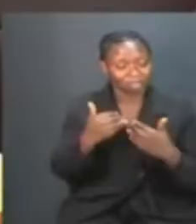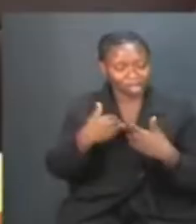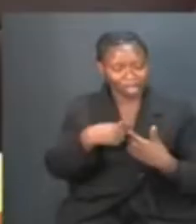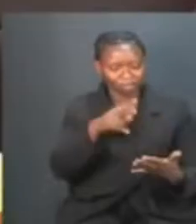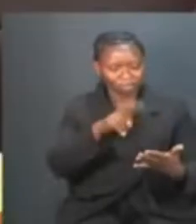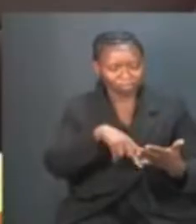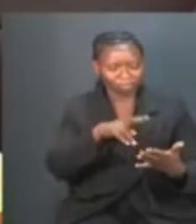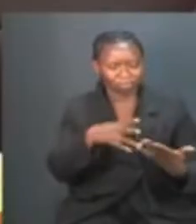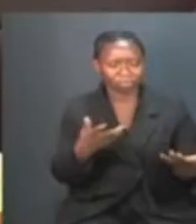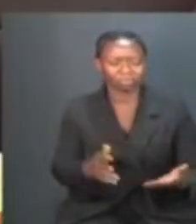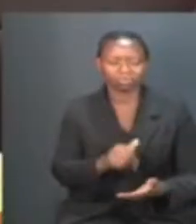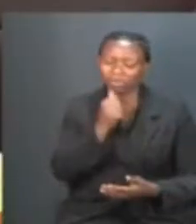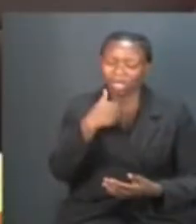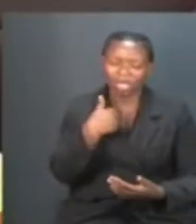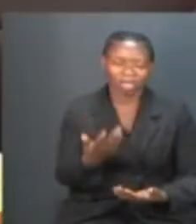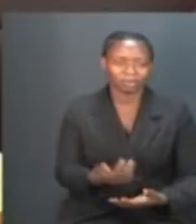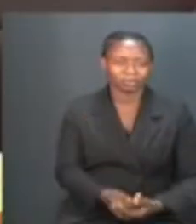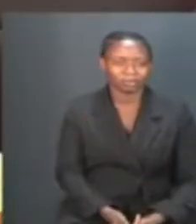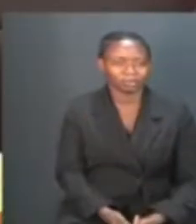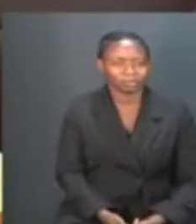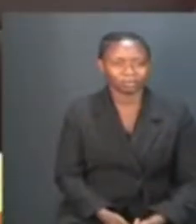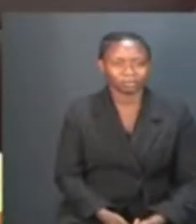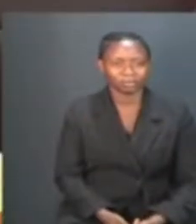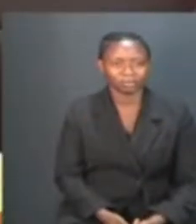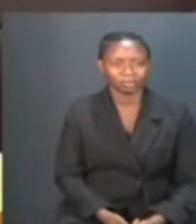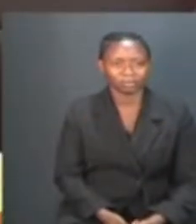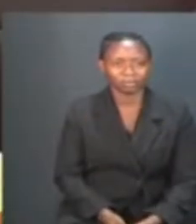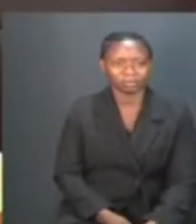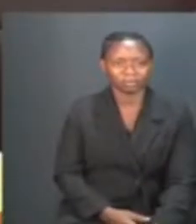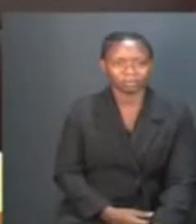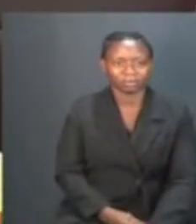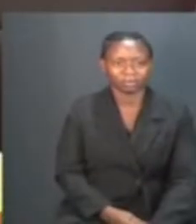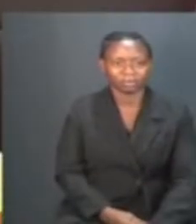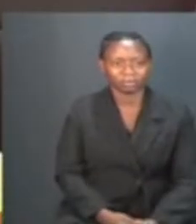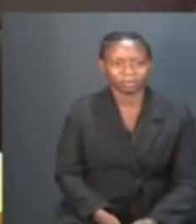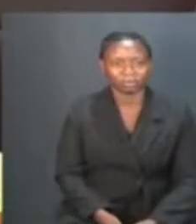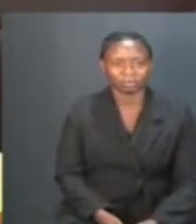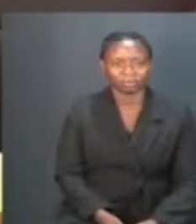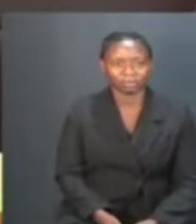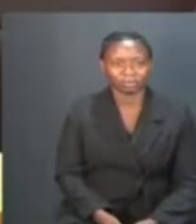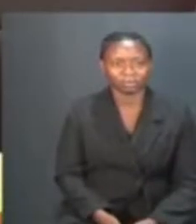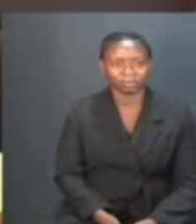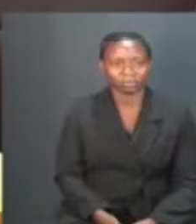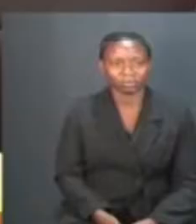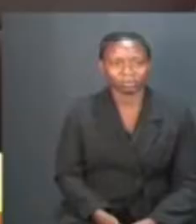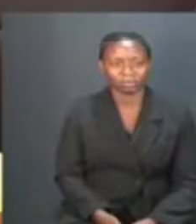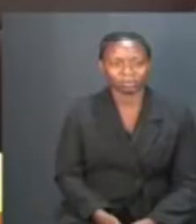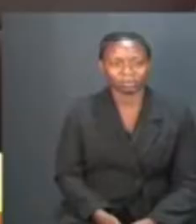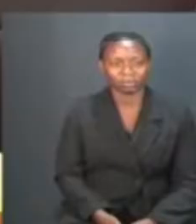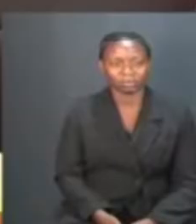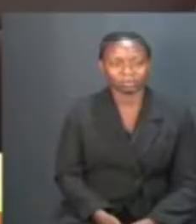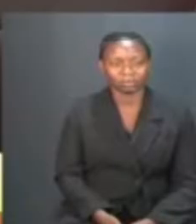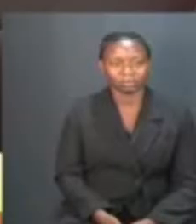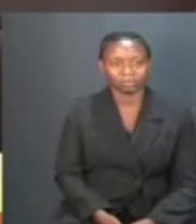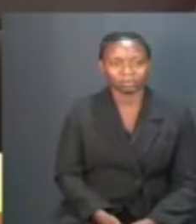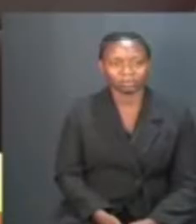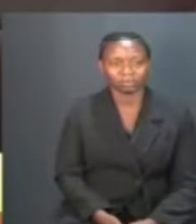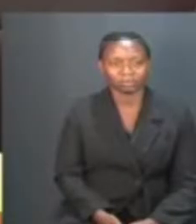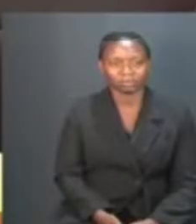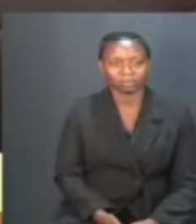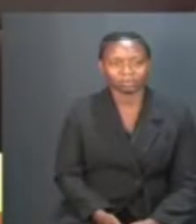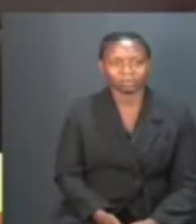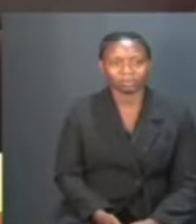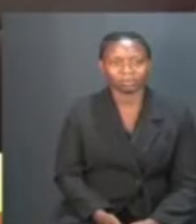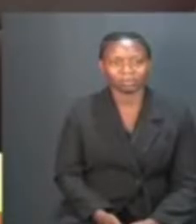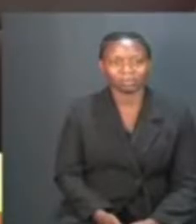get copies of the statement whilst she made the statement. No, but if she is going to make a statement on Fugu, she's not even properly dressed